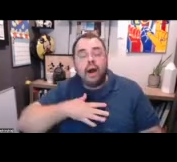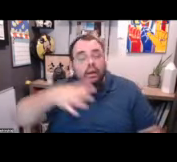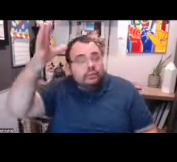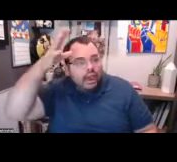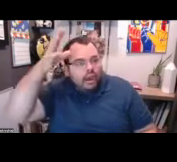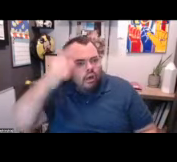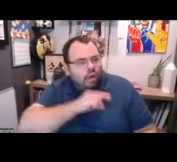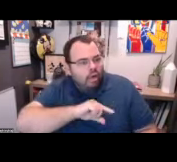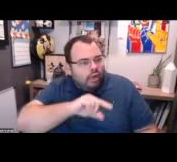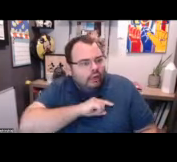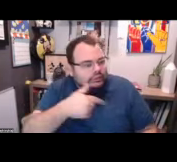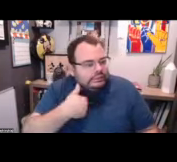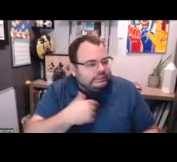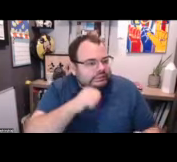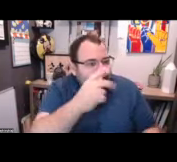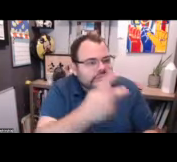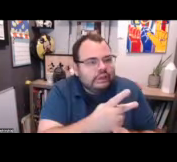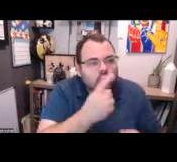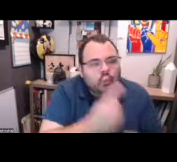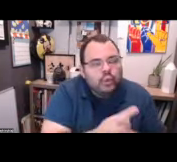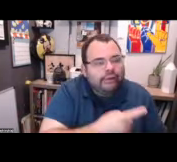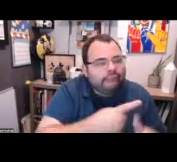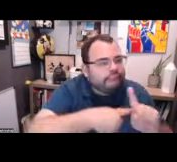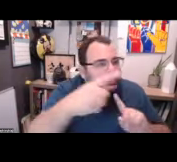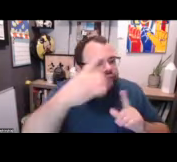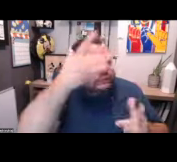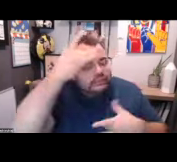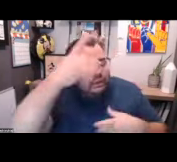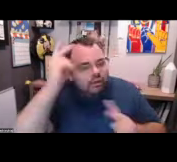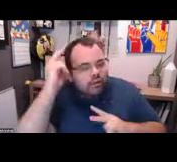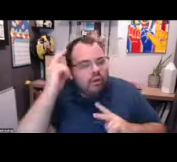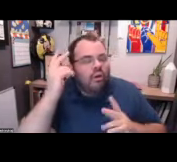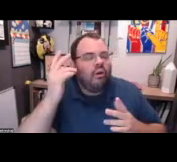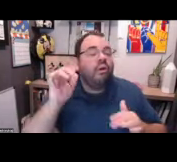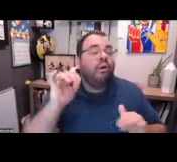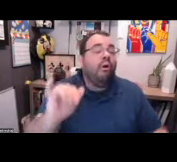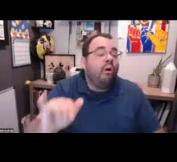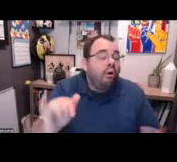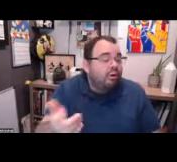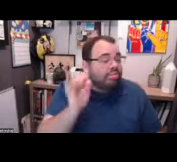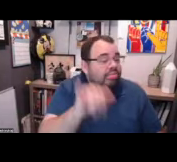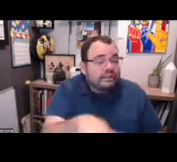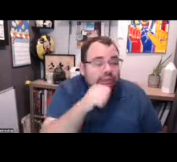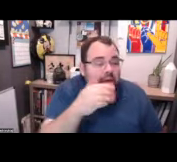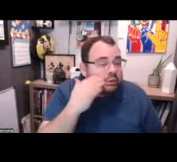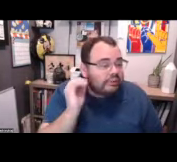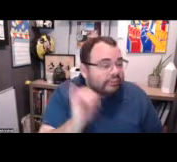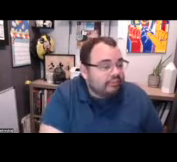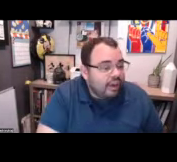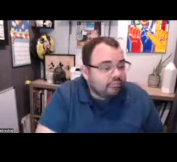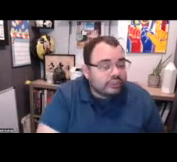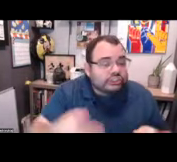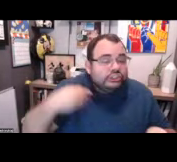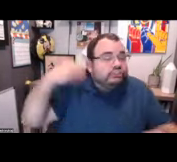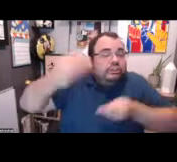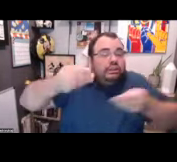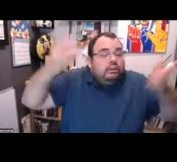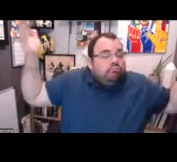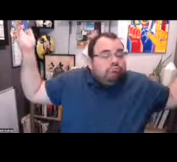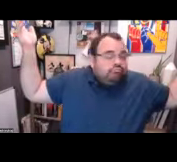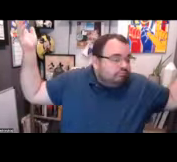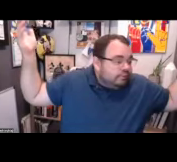So my dad also felt guilty. I didn't take care of my son when he had the fever, and that was the